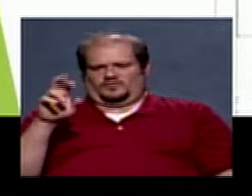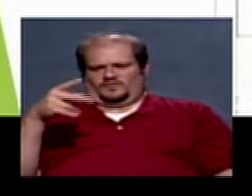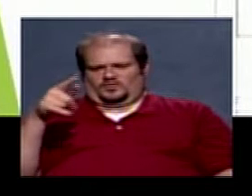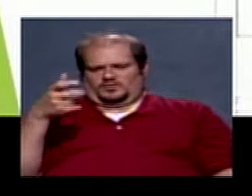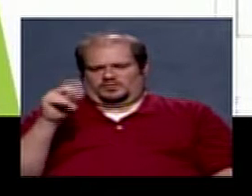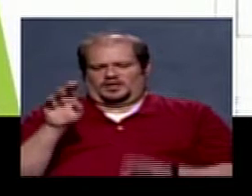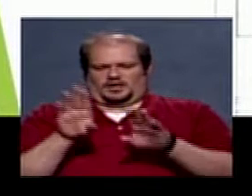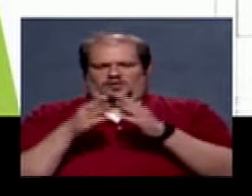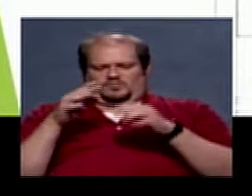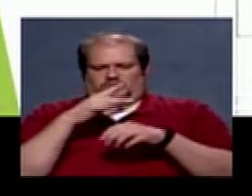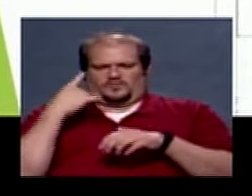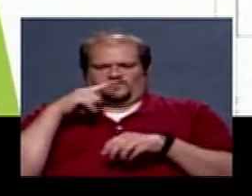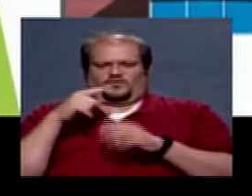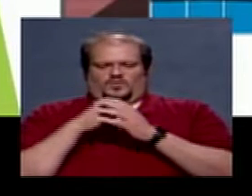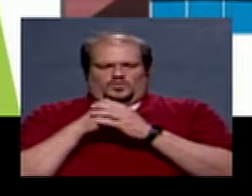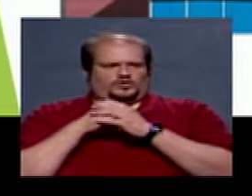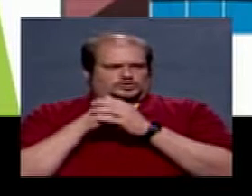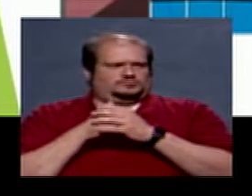open space area for worship.